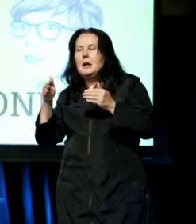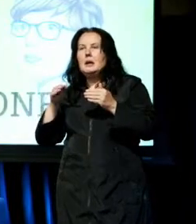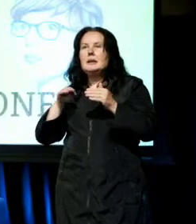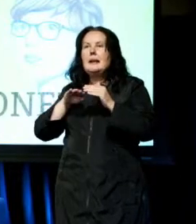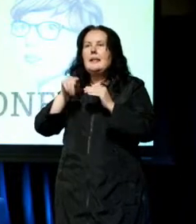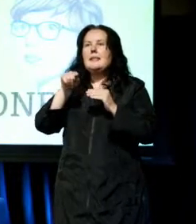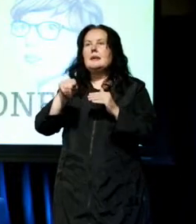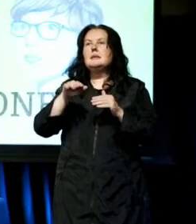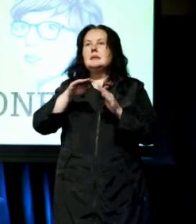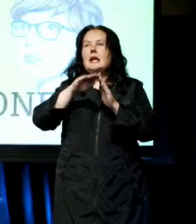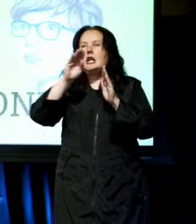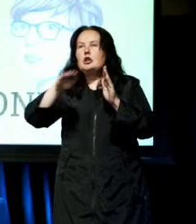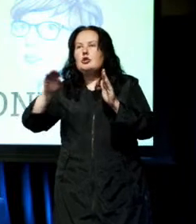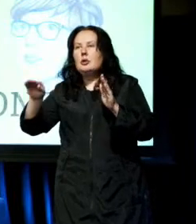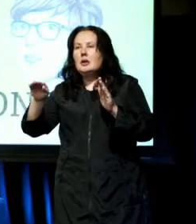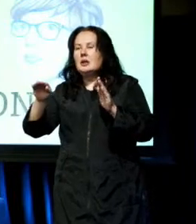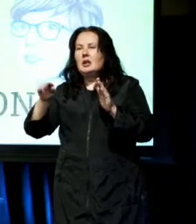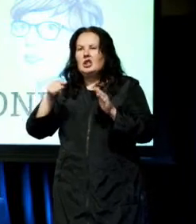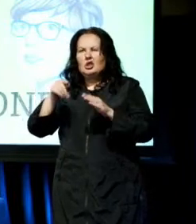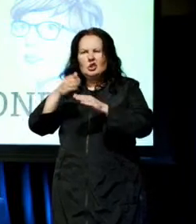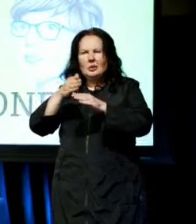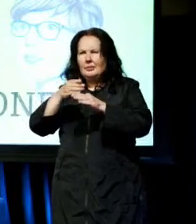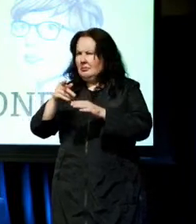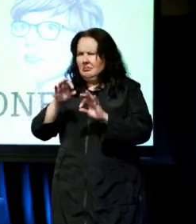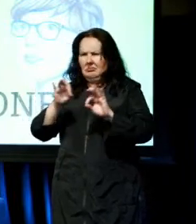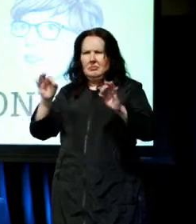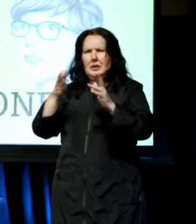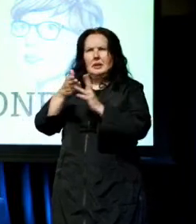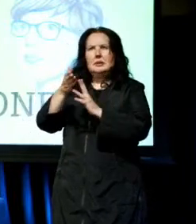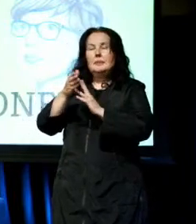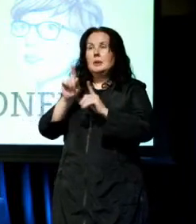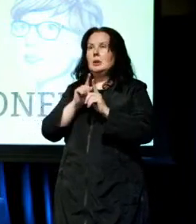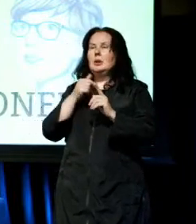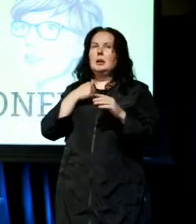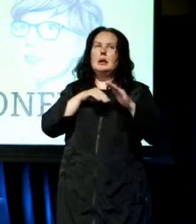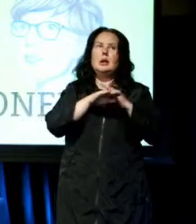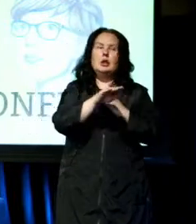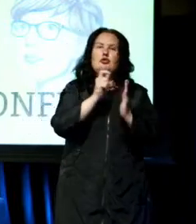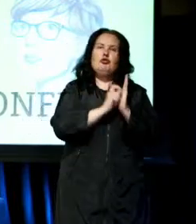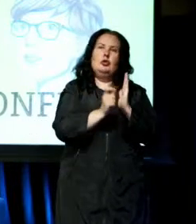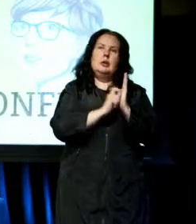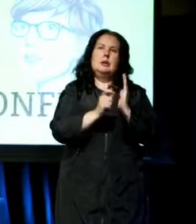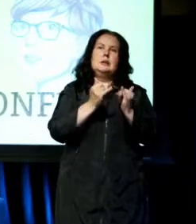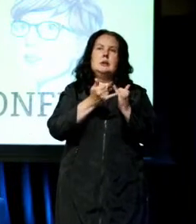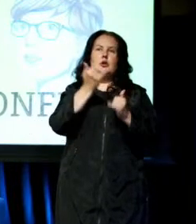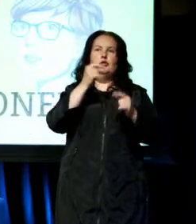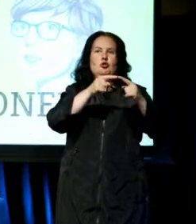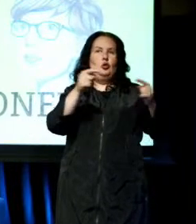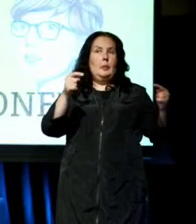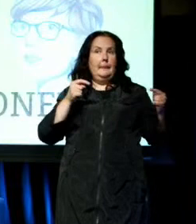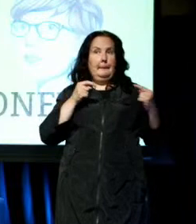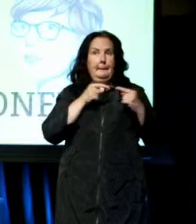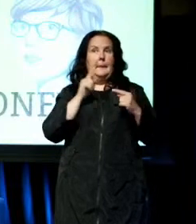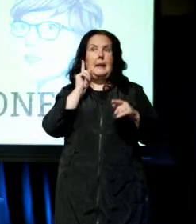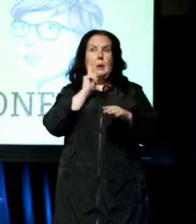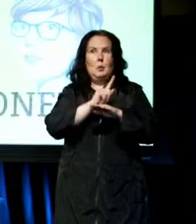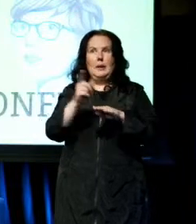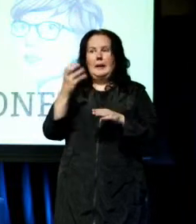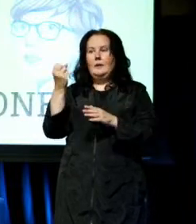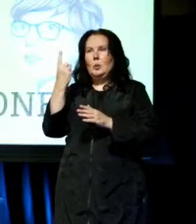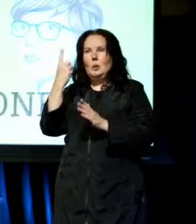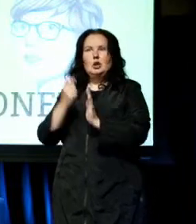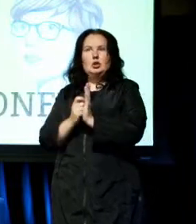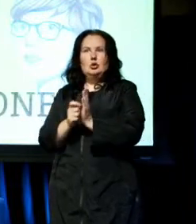are these jobs which are extremely inaccessible. Like I was in a writer's room last week where we had a note taker, which